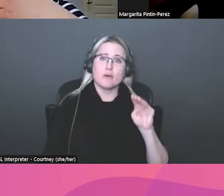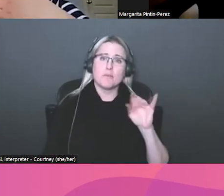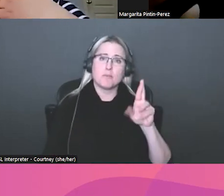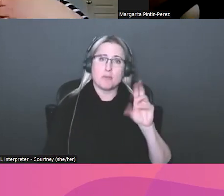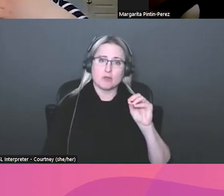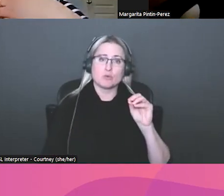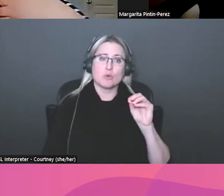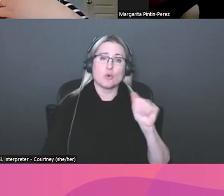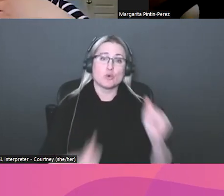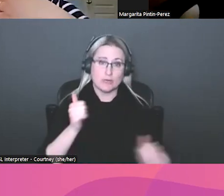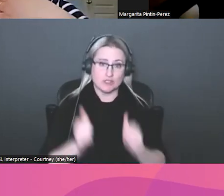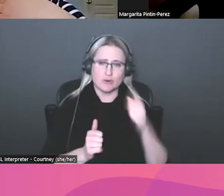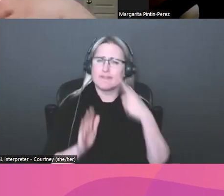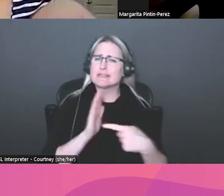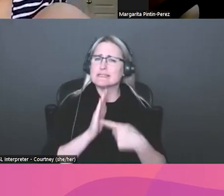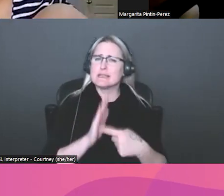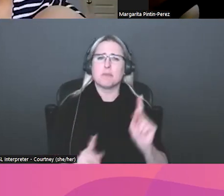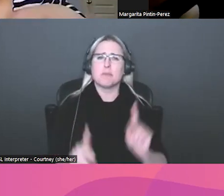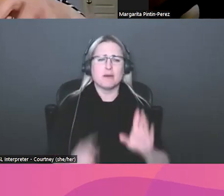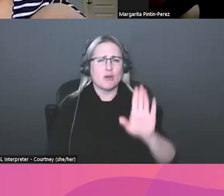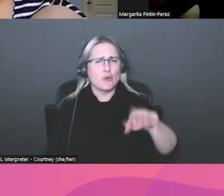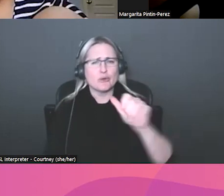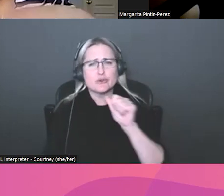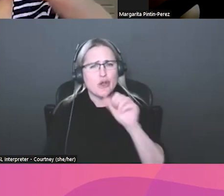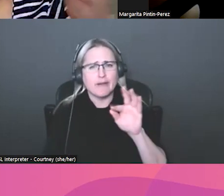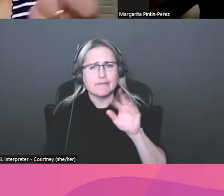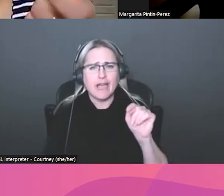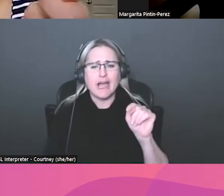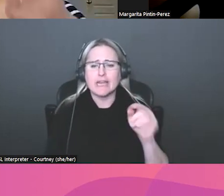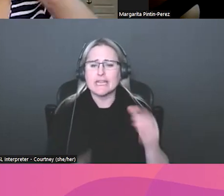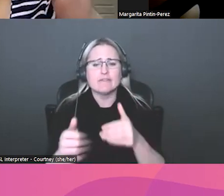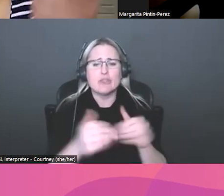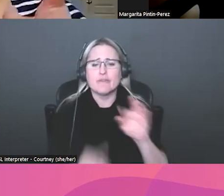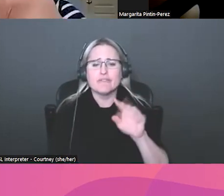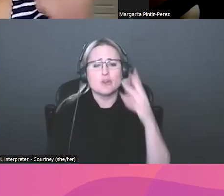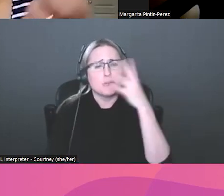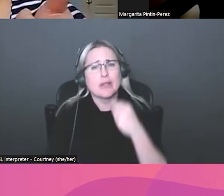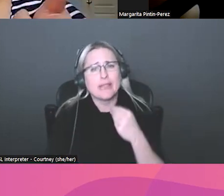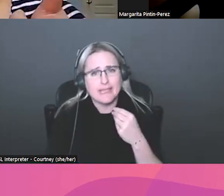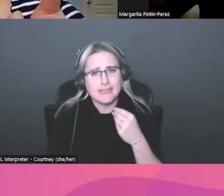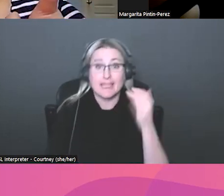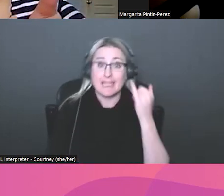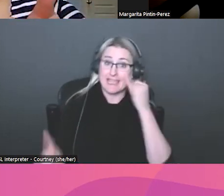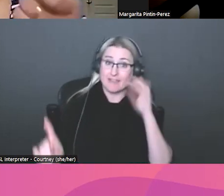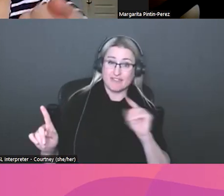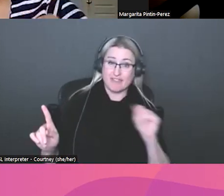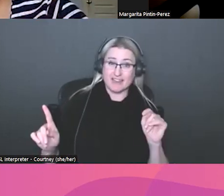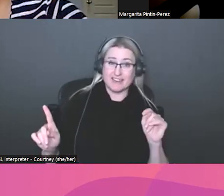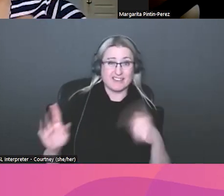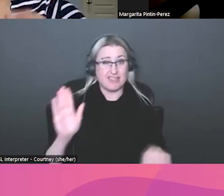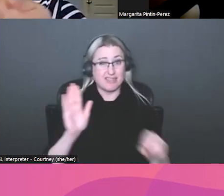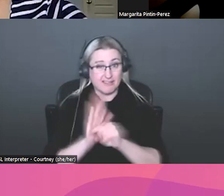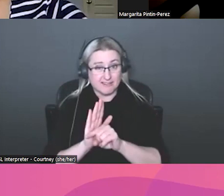like when folks say like, but you're not fat, you're pretty, like even with that, like this idea of fatness as a